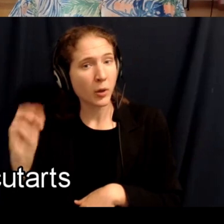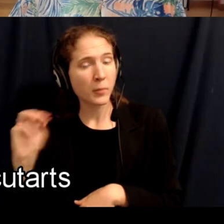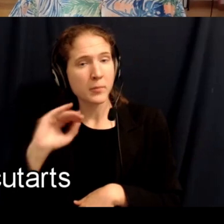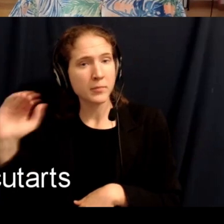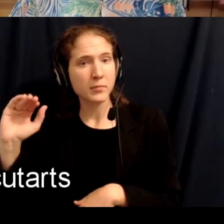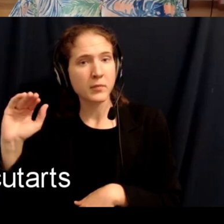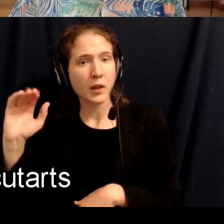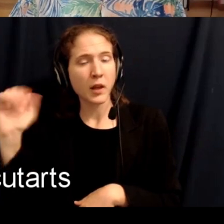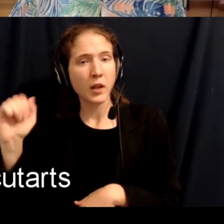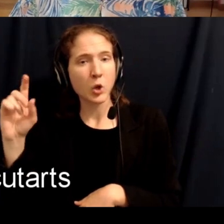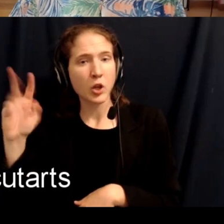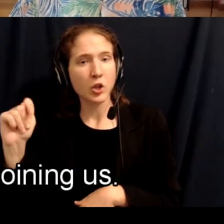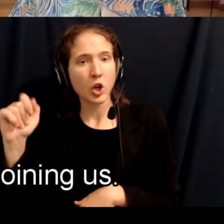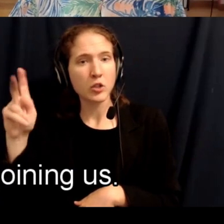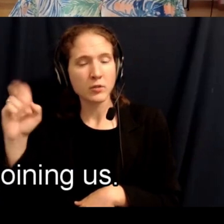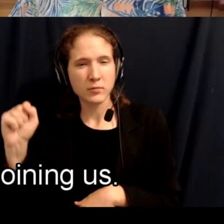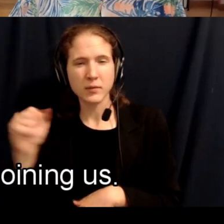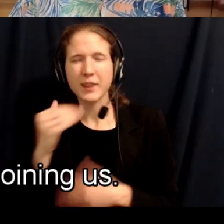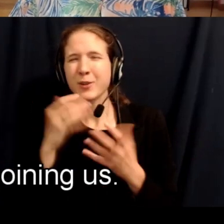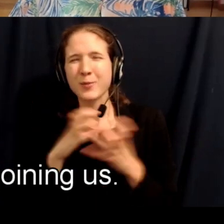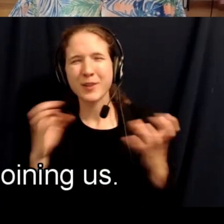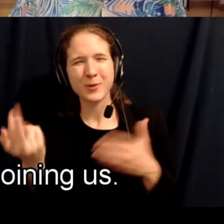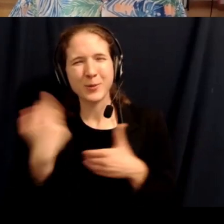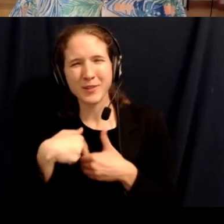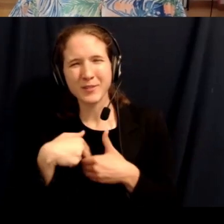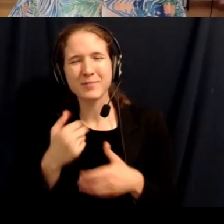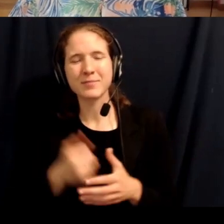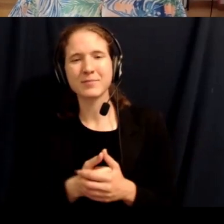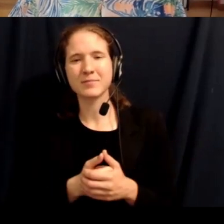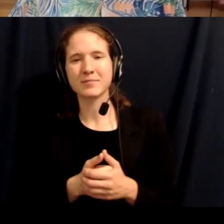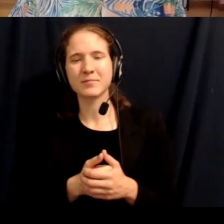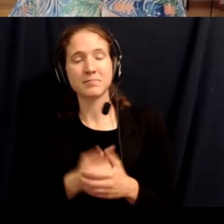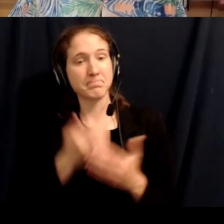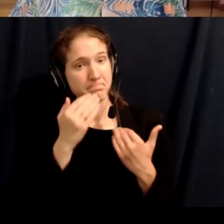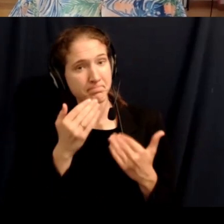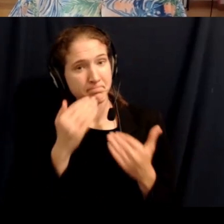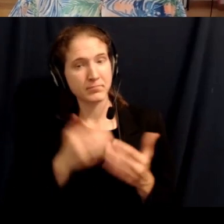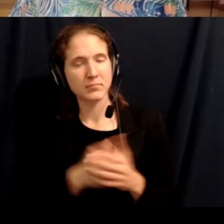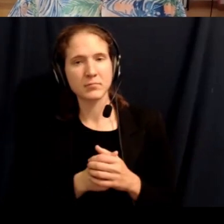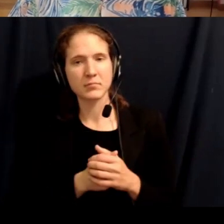facebook.com/@drakedarts. Thank you so much for joining us. Thank you.